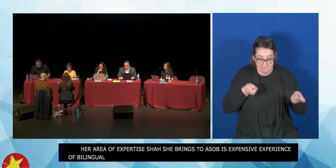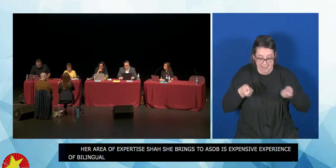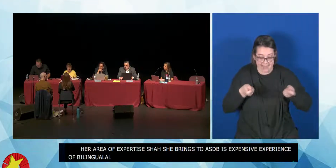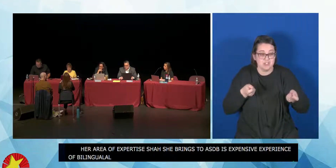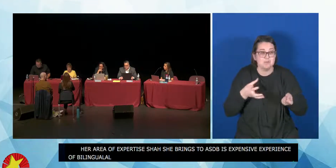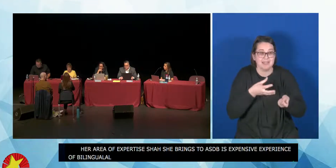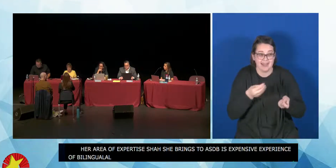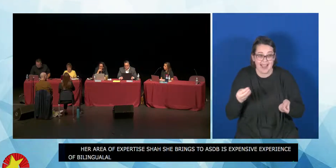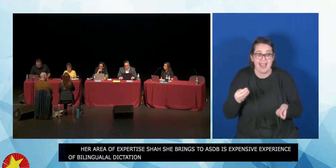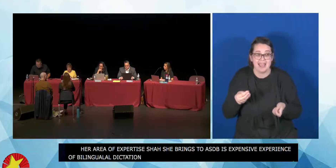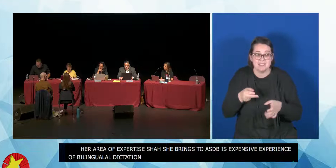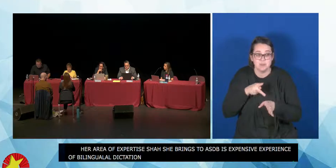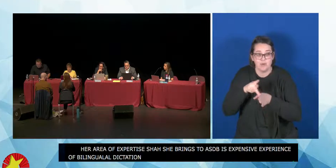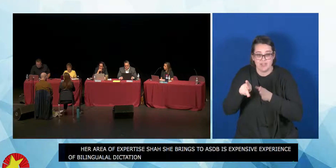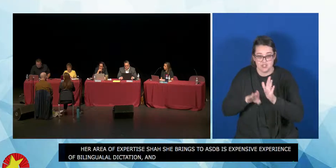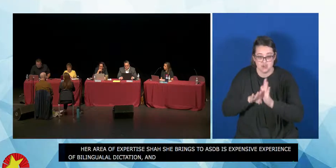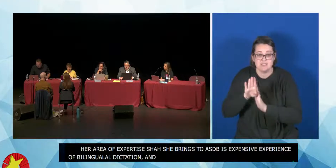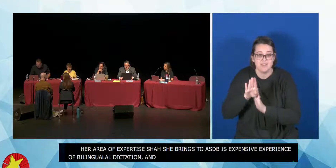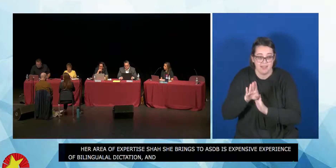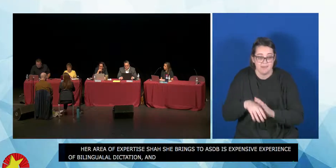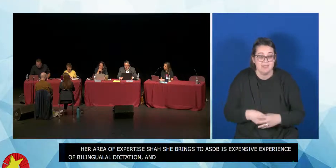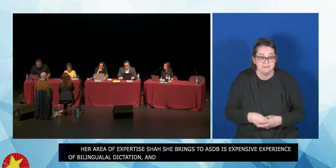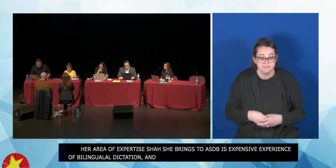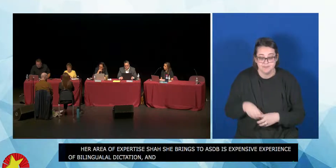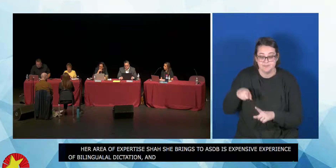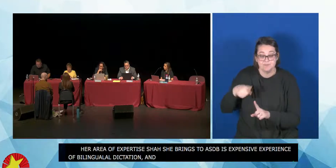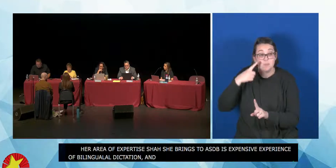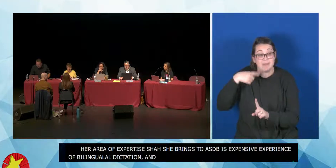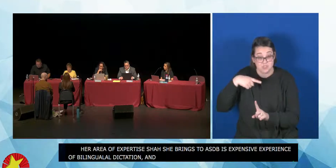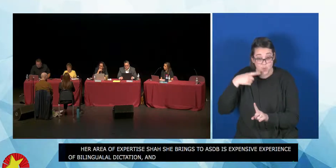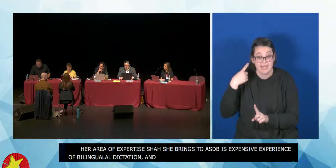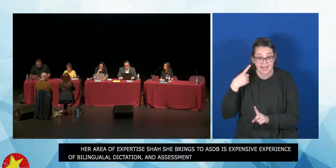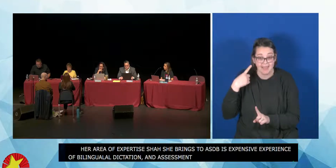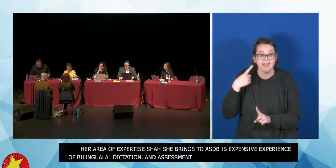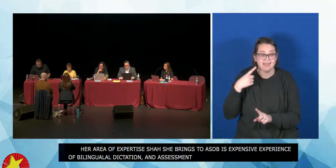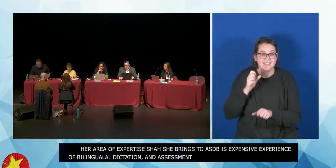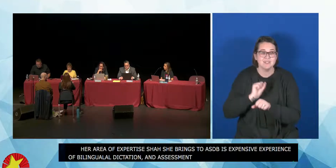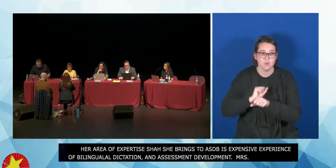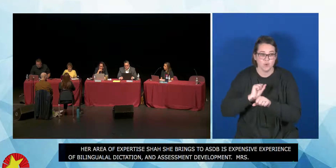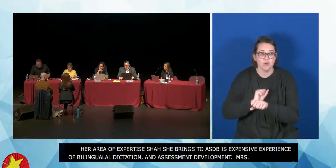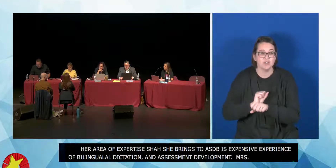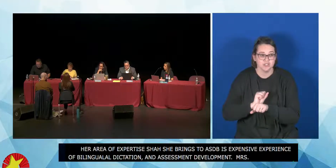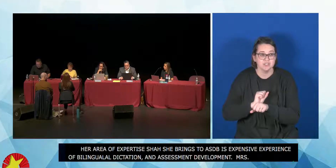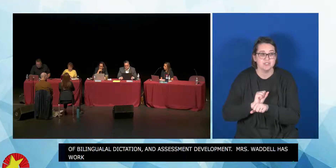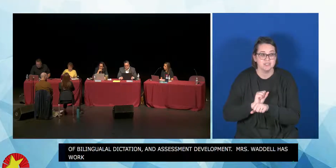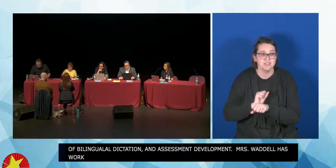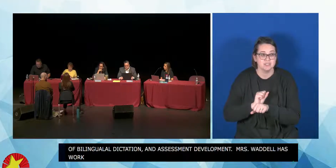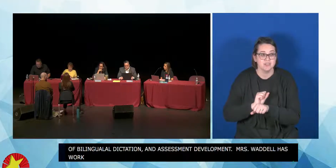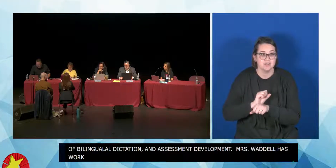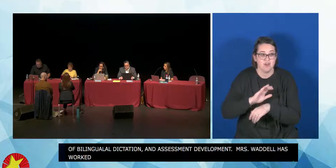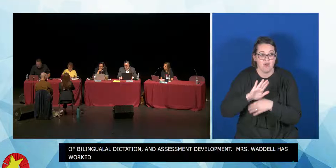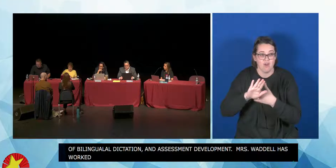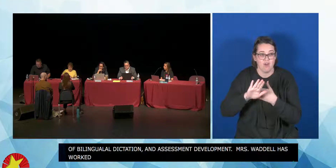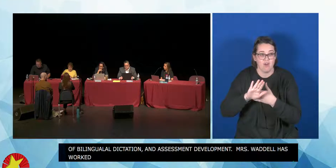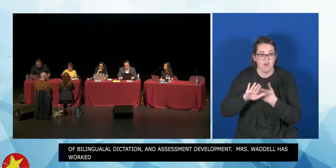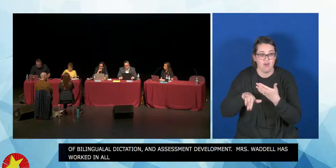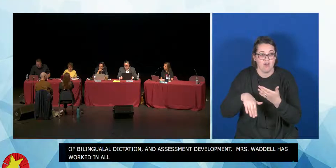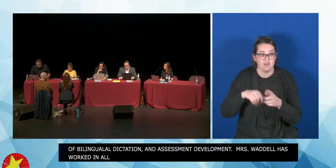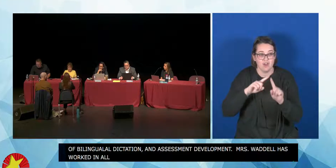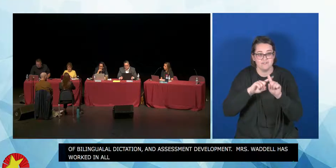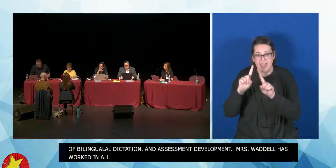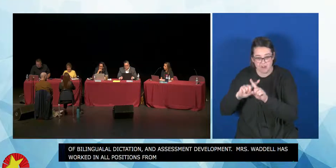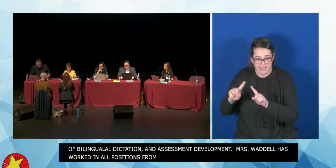development. Ms. Waddell has worked in all sorts of positions, from being